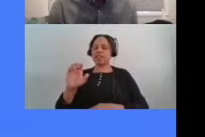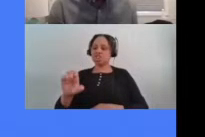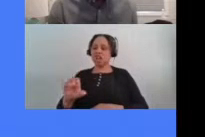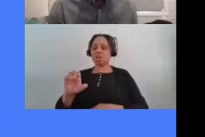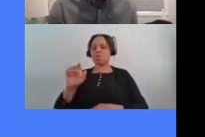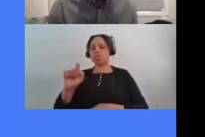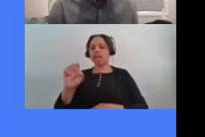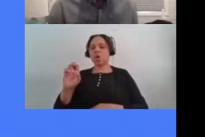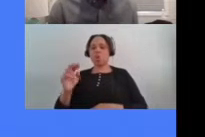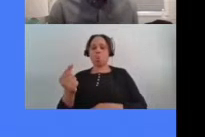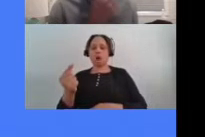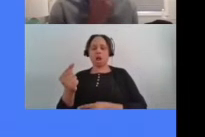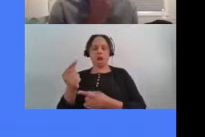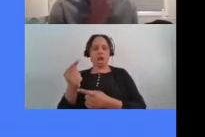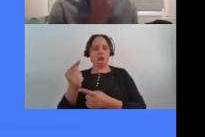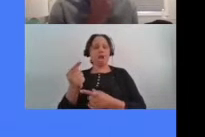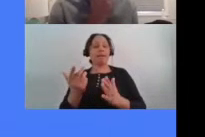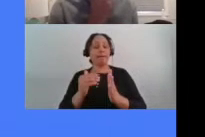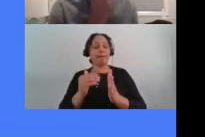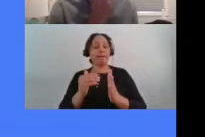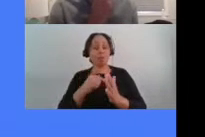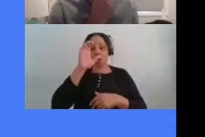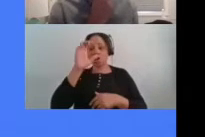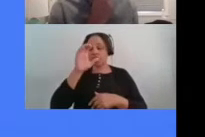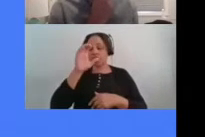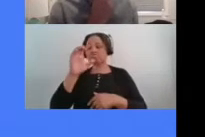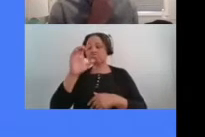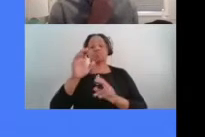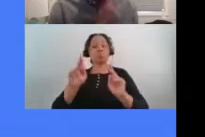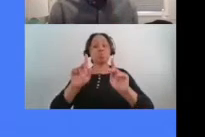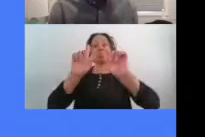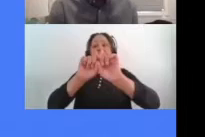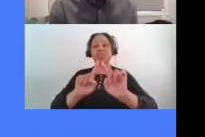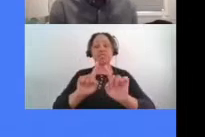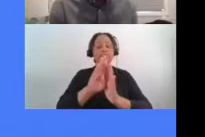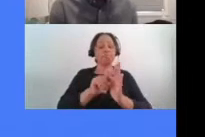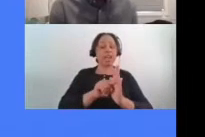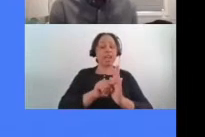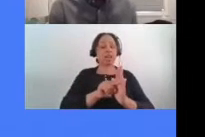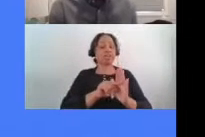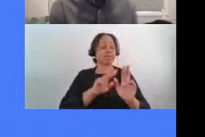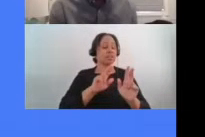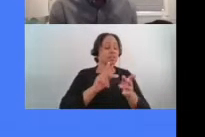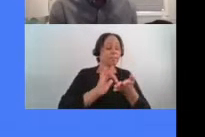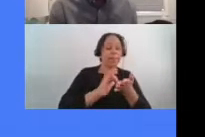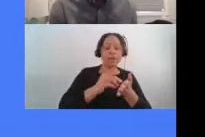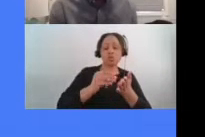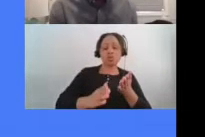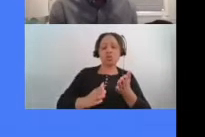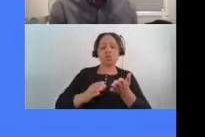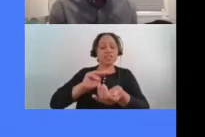health@mccchicago.org. We're looking for people with all types of backgrounds: dietitian, nutritionists, medical students,